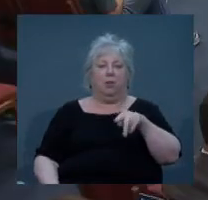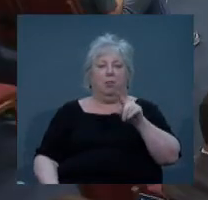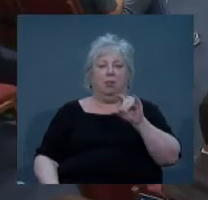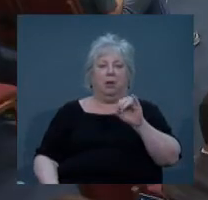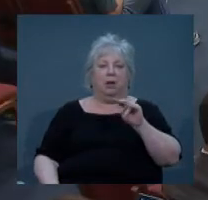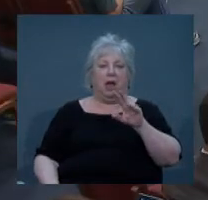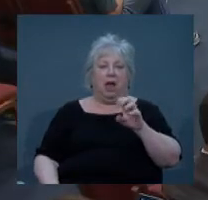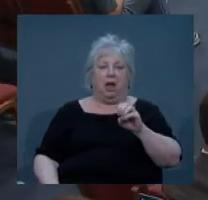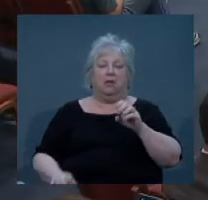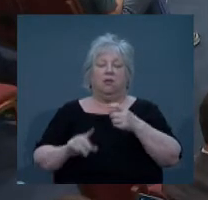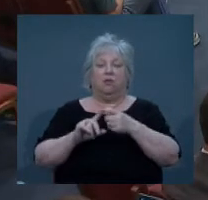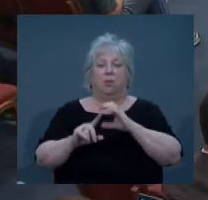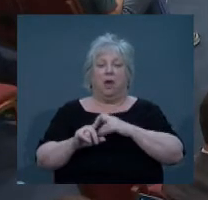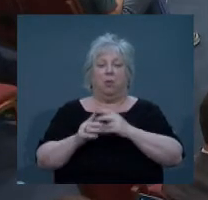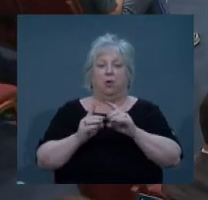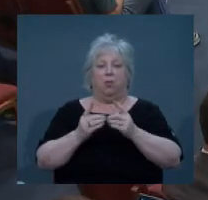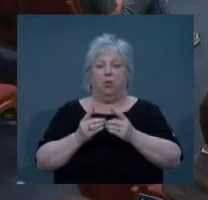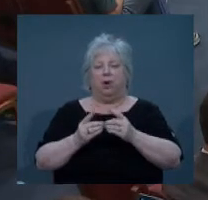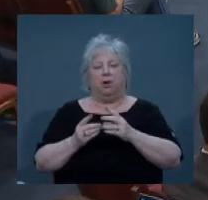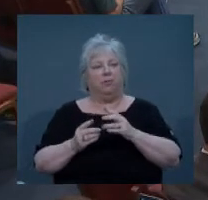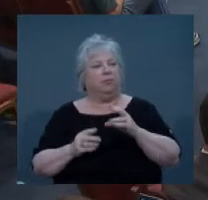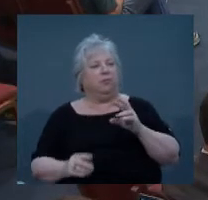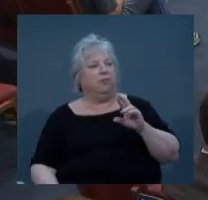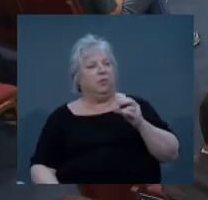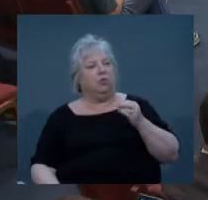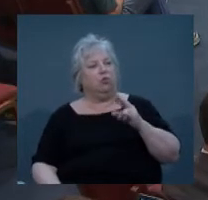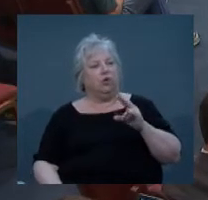yes, they. And that looks at mold and